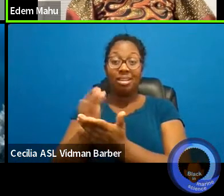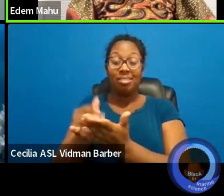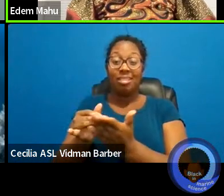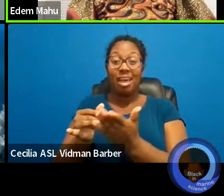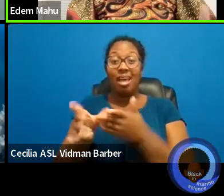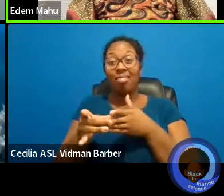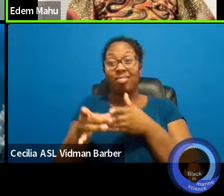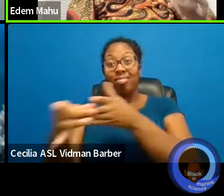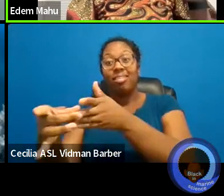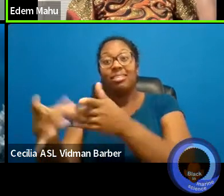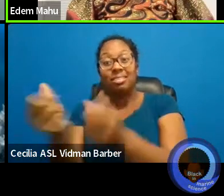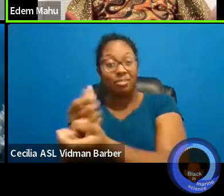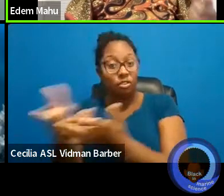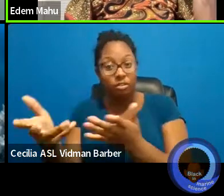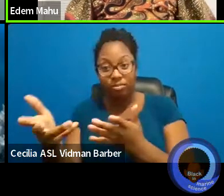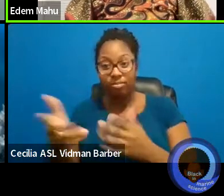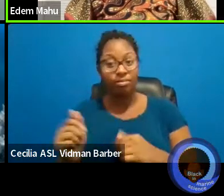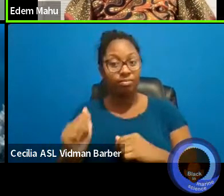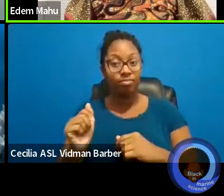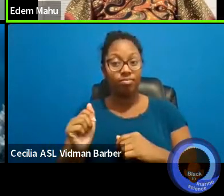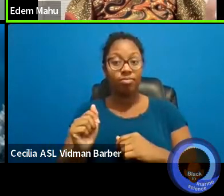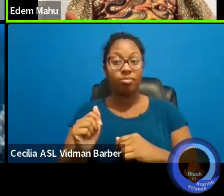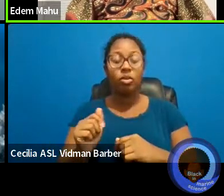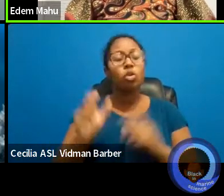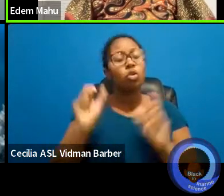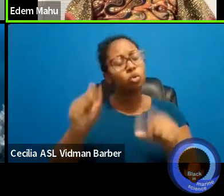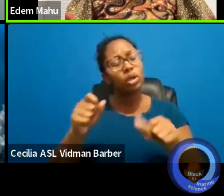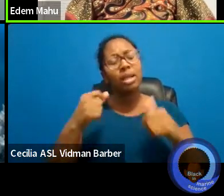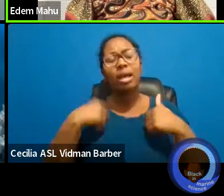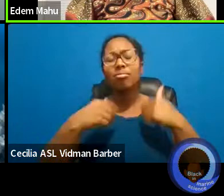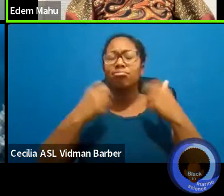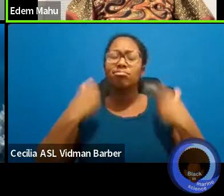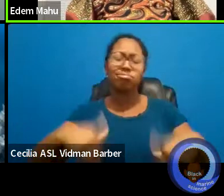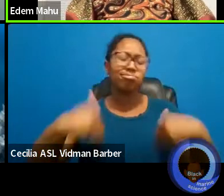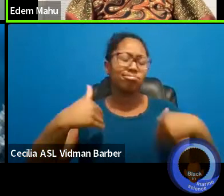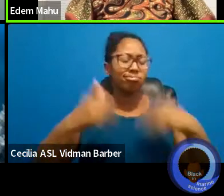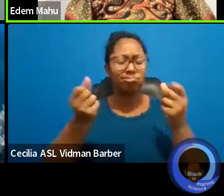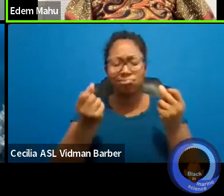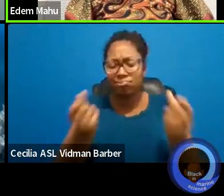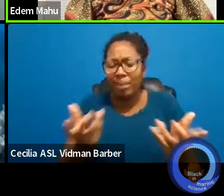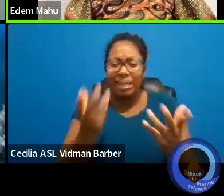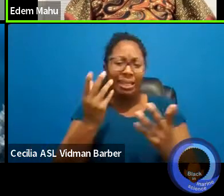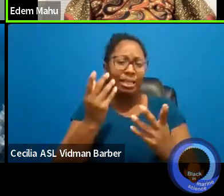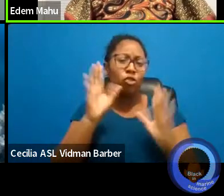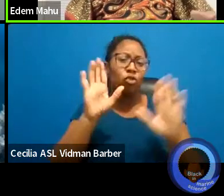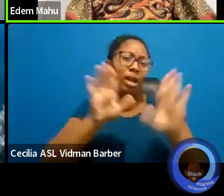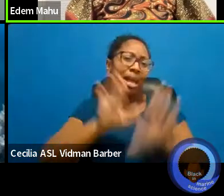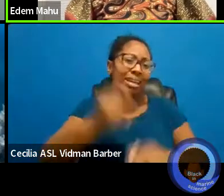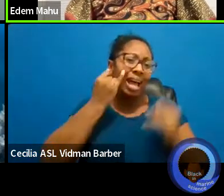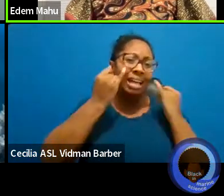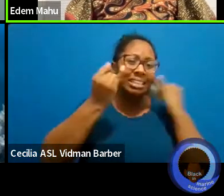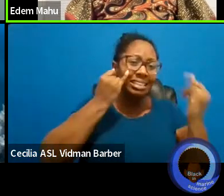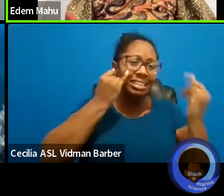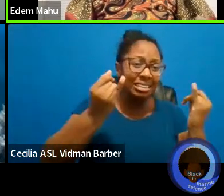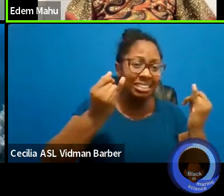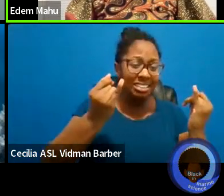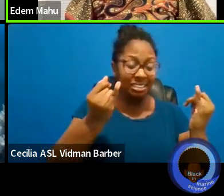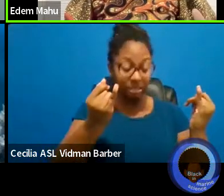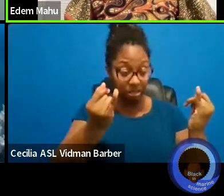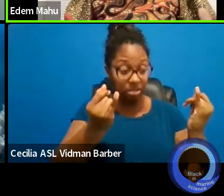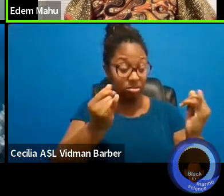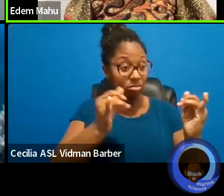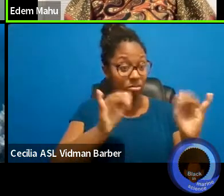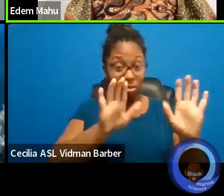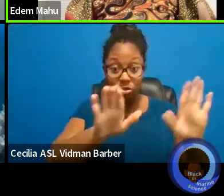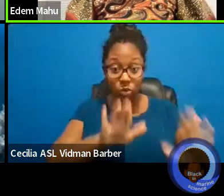everything. You can have the best ideas in the world, but if you don't have money, if you don't have the funds to